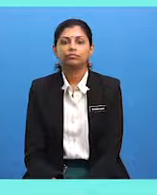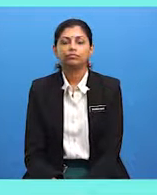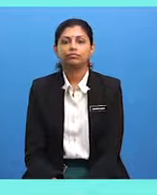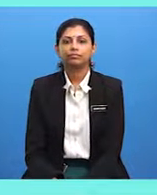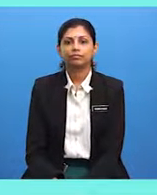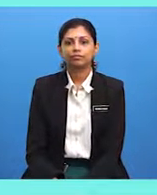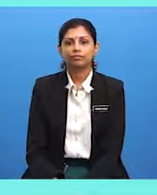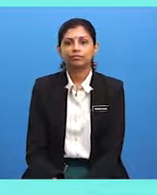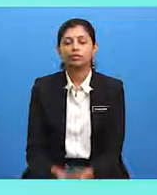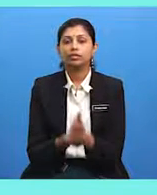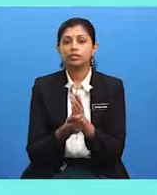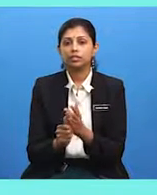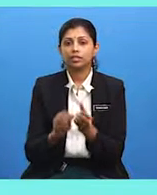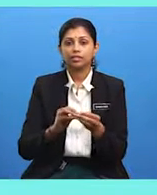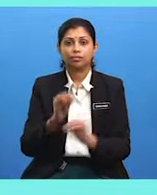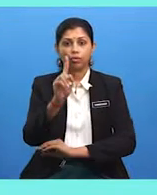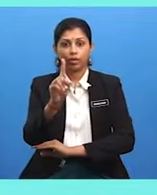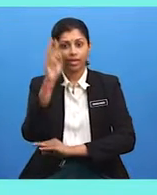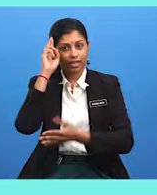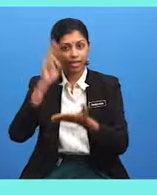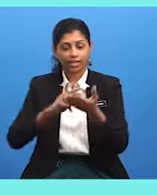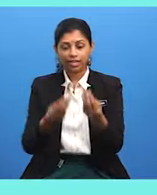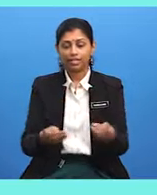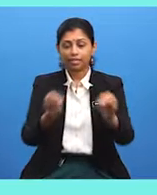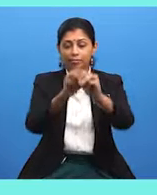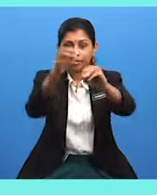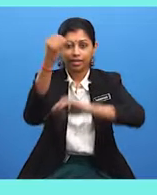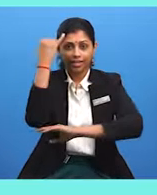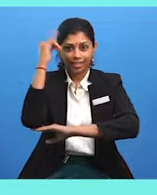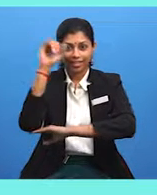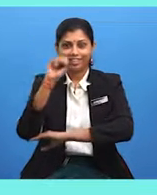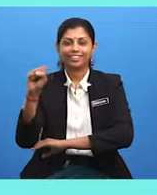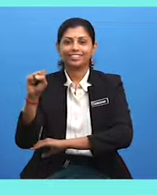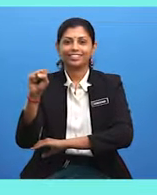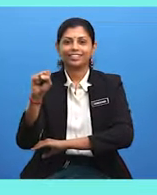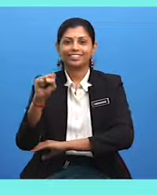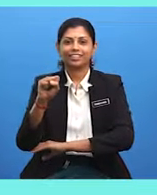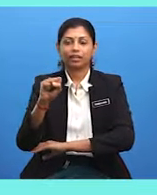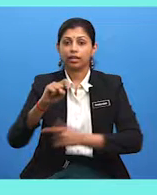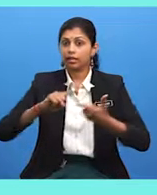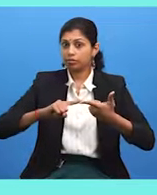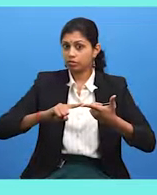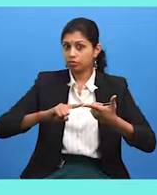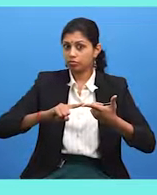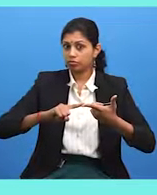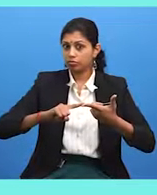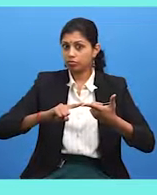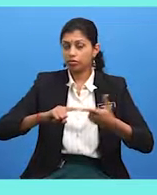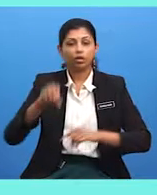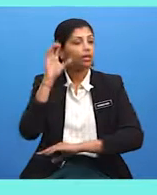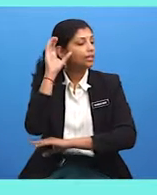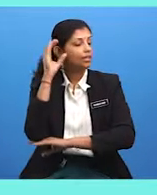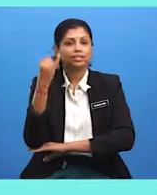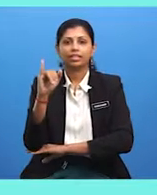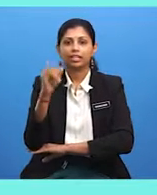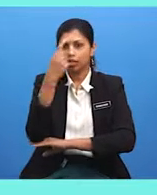Since skill number 1, recognizing main ideas, and skill number 2,